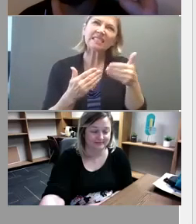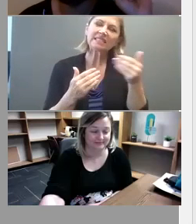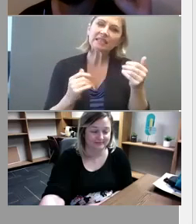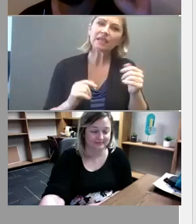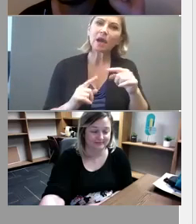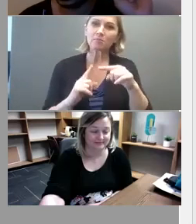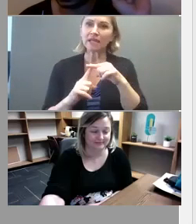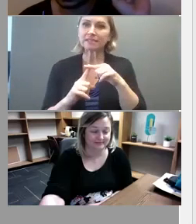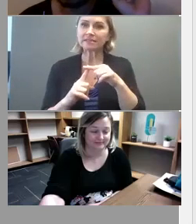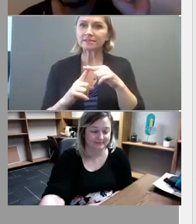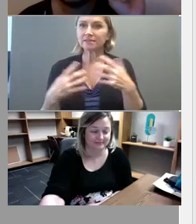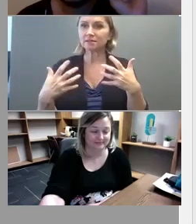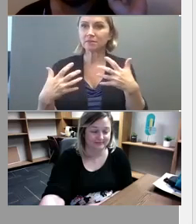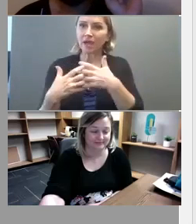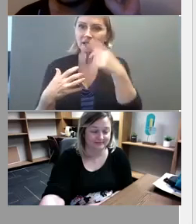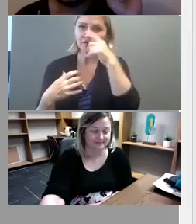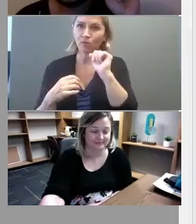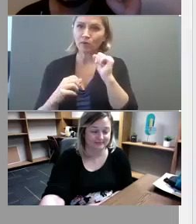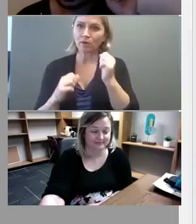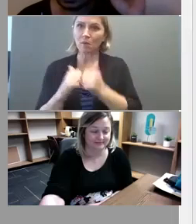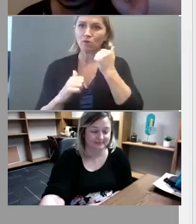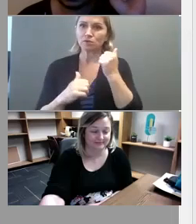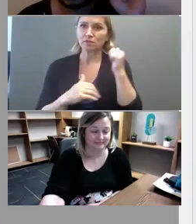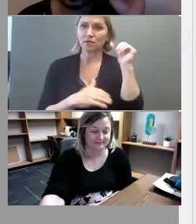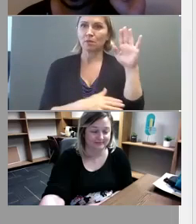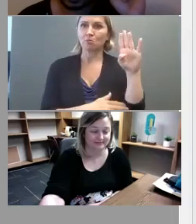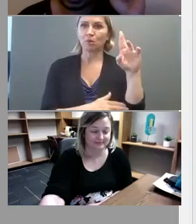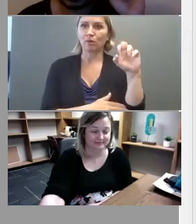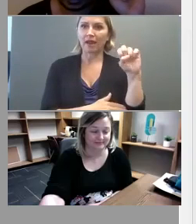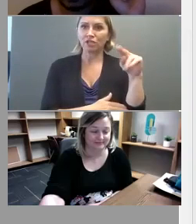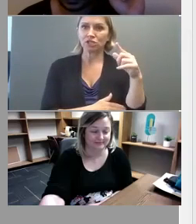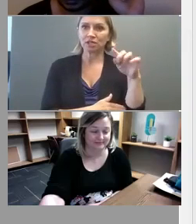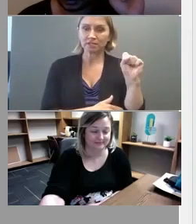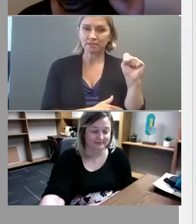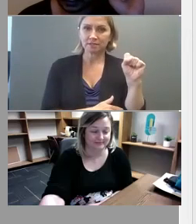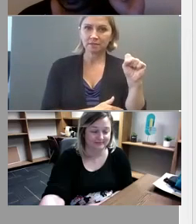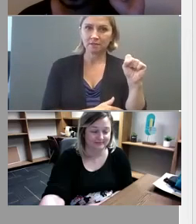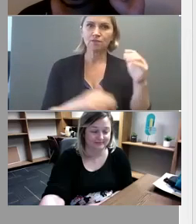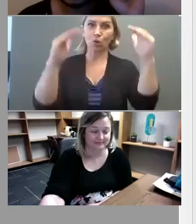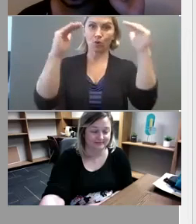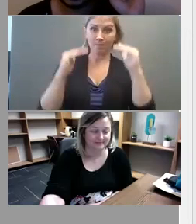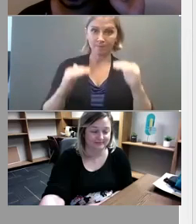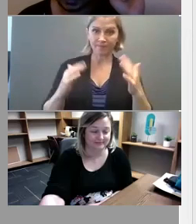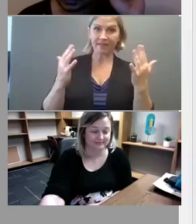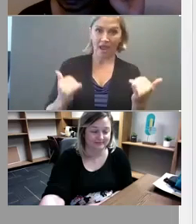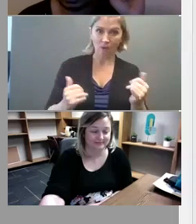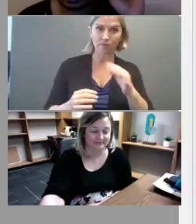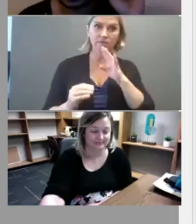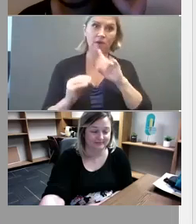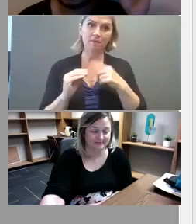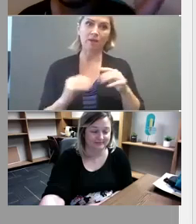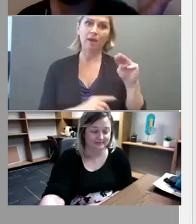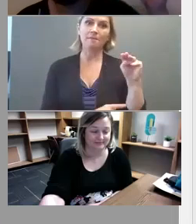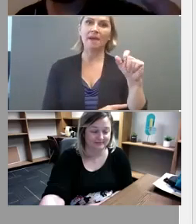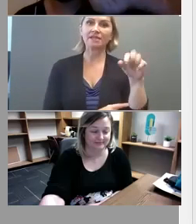applicable to all our recurrence relations. Now, the next thing that we are going to talk about after recursion tree is going to be master method.